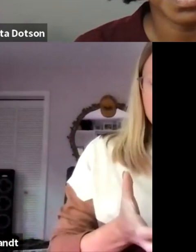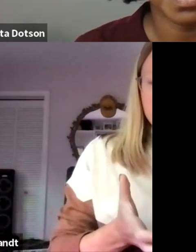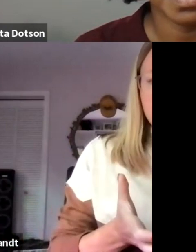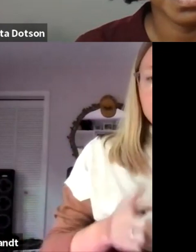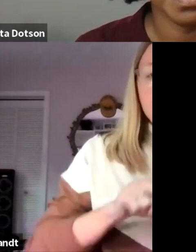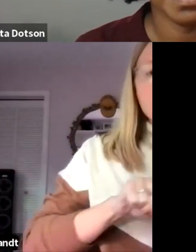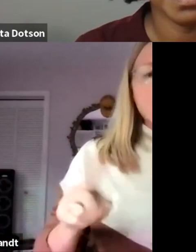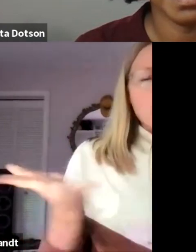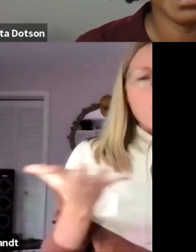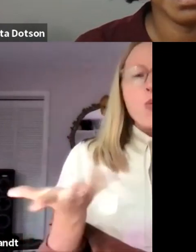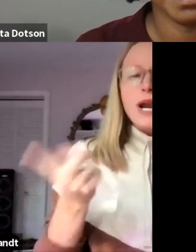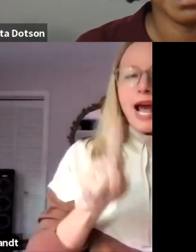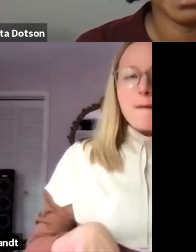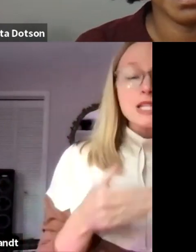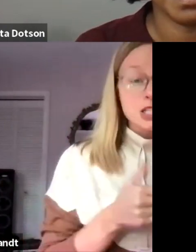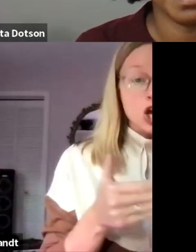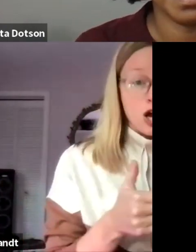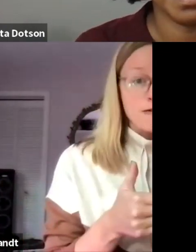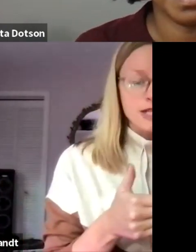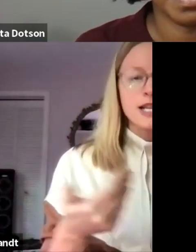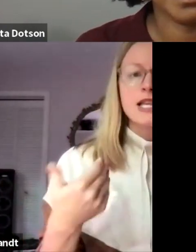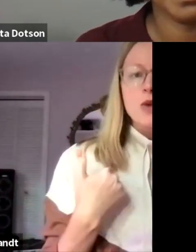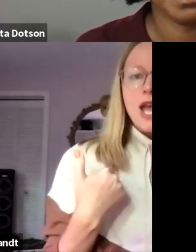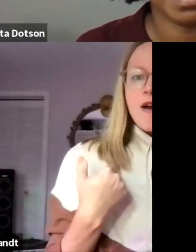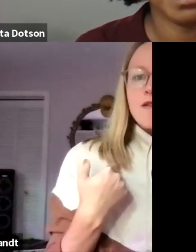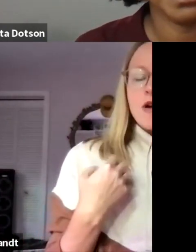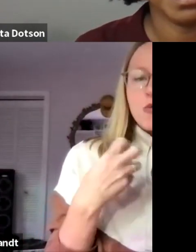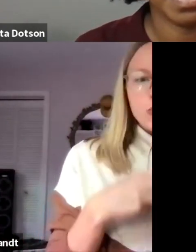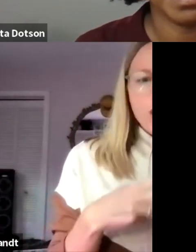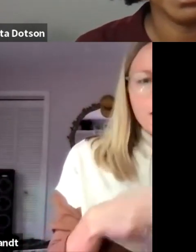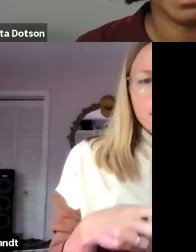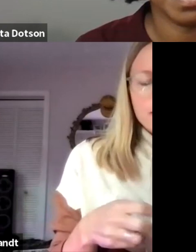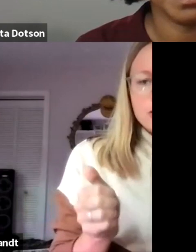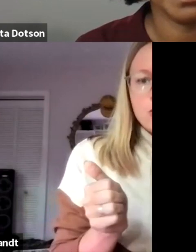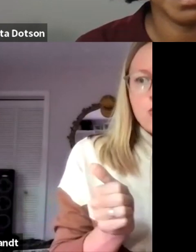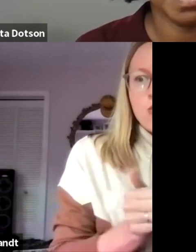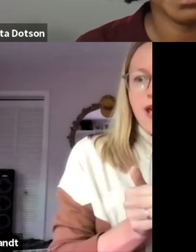And that's a minority group, but what happens often is